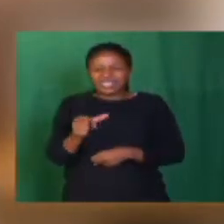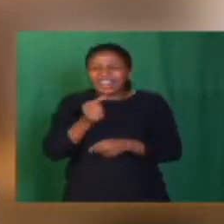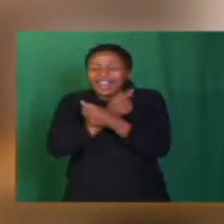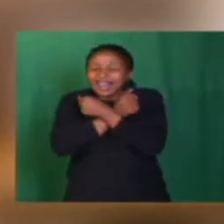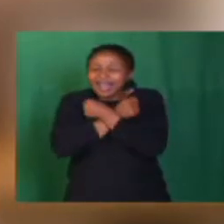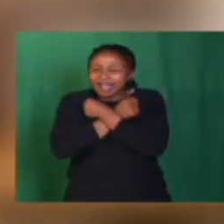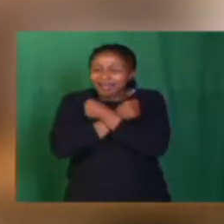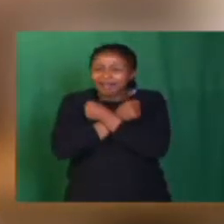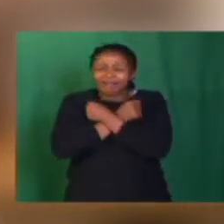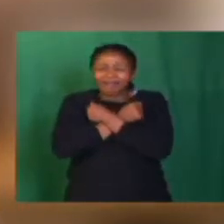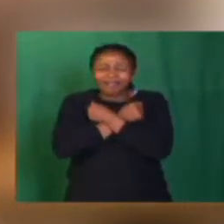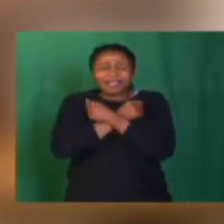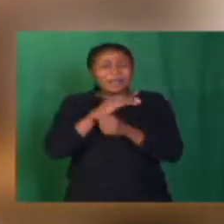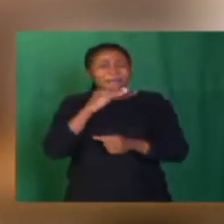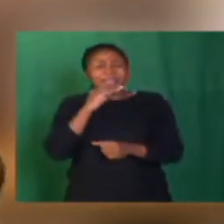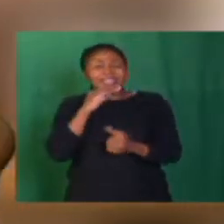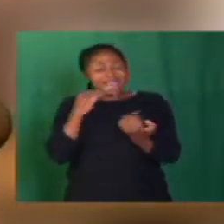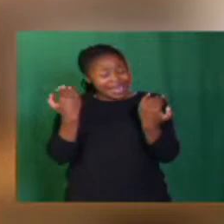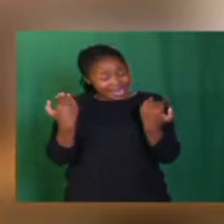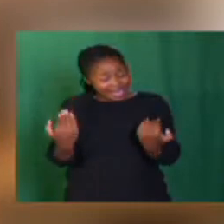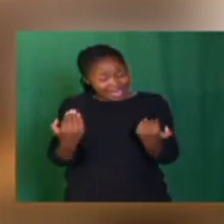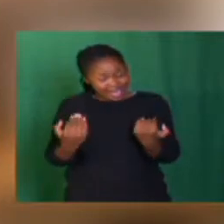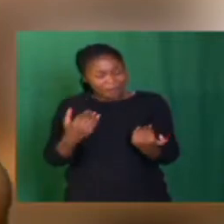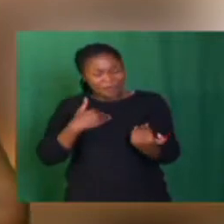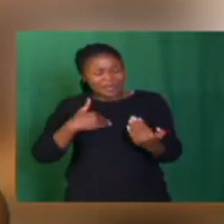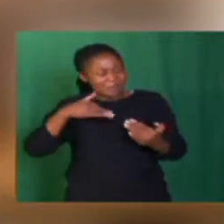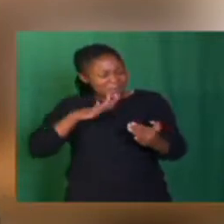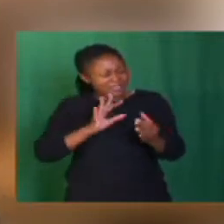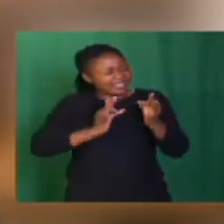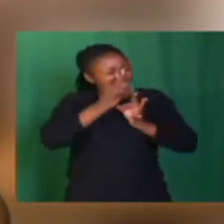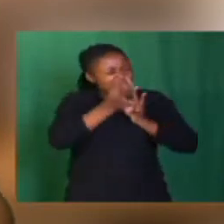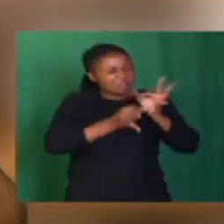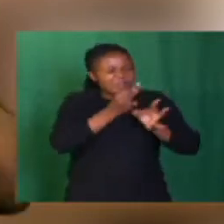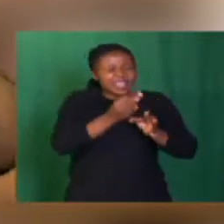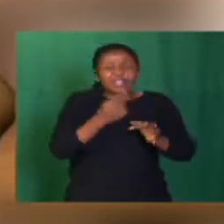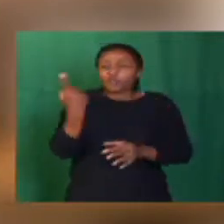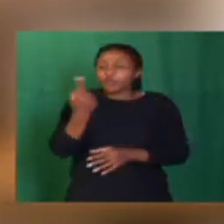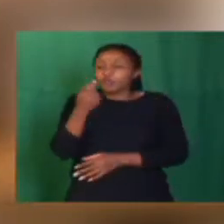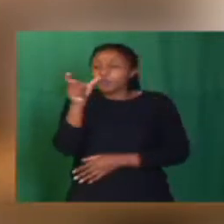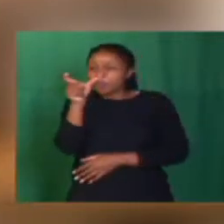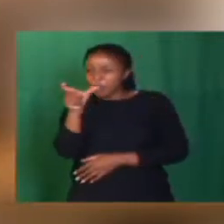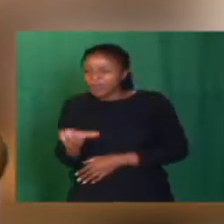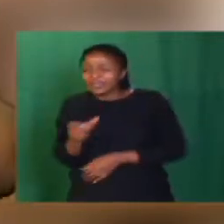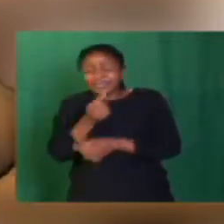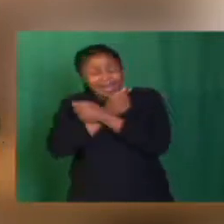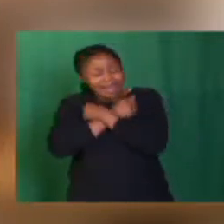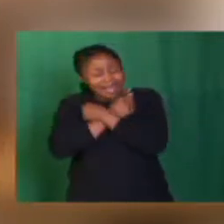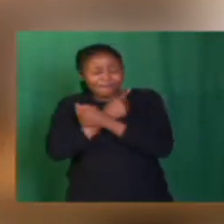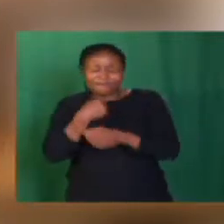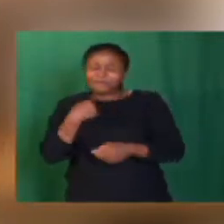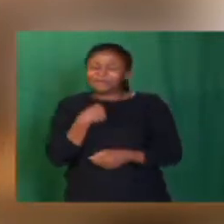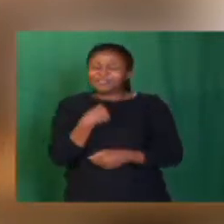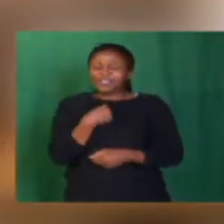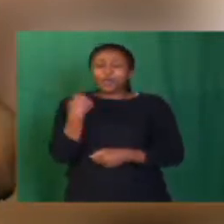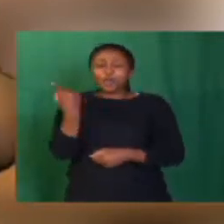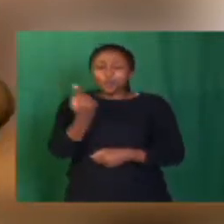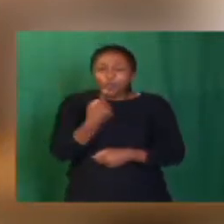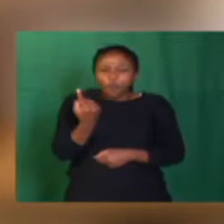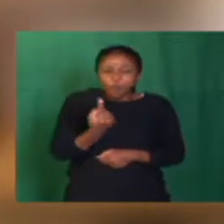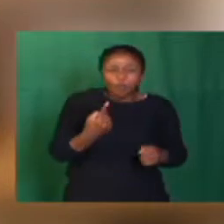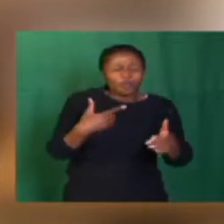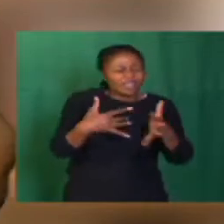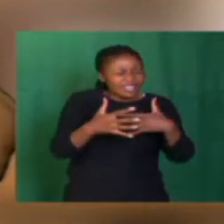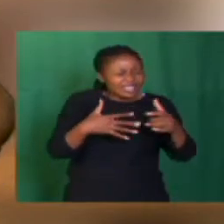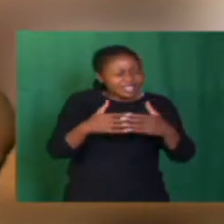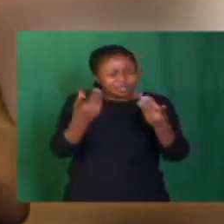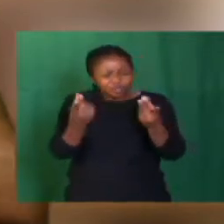errors, be aware that they do not impair communication. They do not make your person or the person or your audience to guess